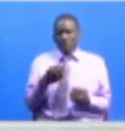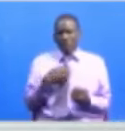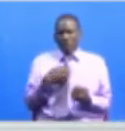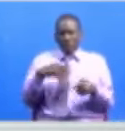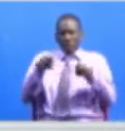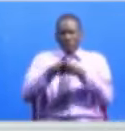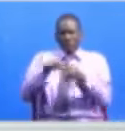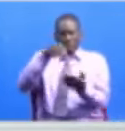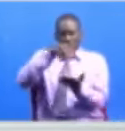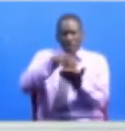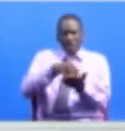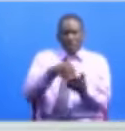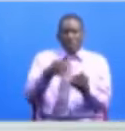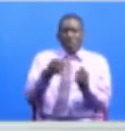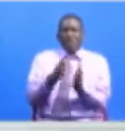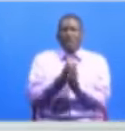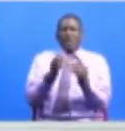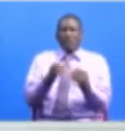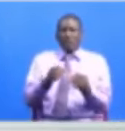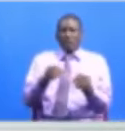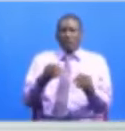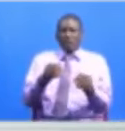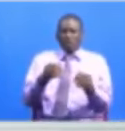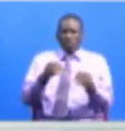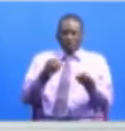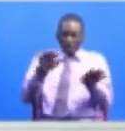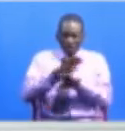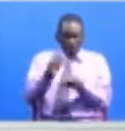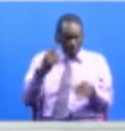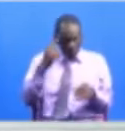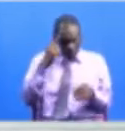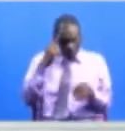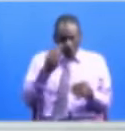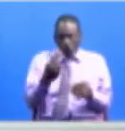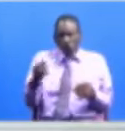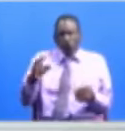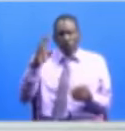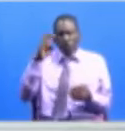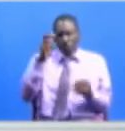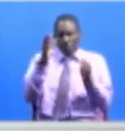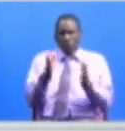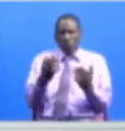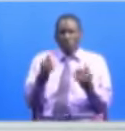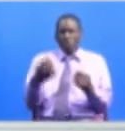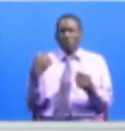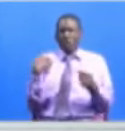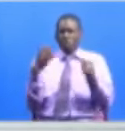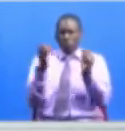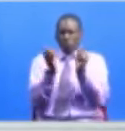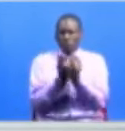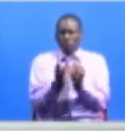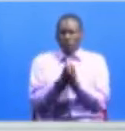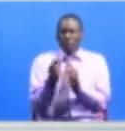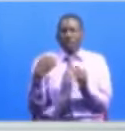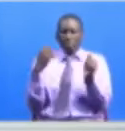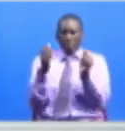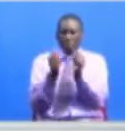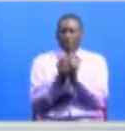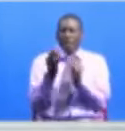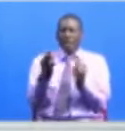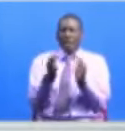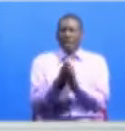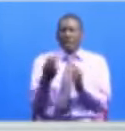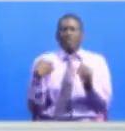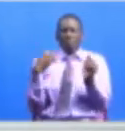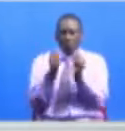similar charges, and taking everything into consideration, each of the accused persons number 12, number 13 and